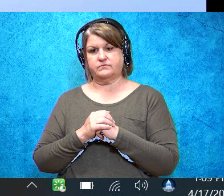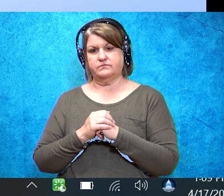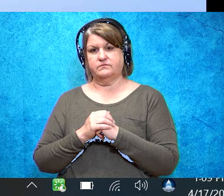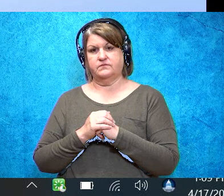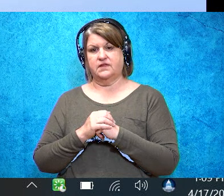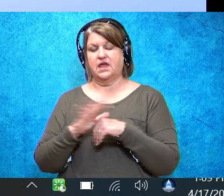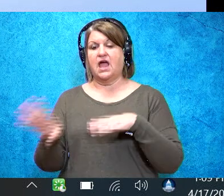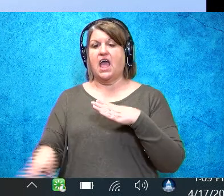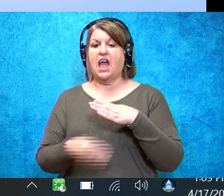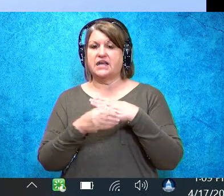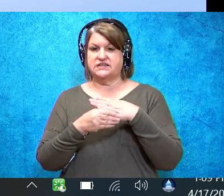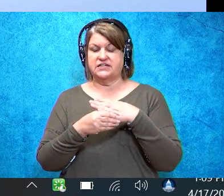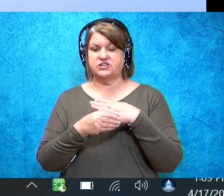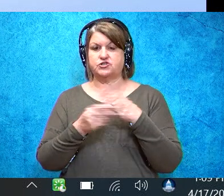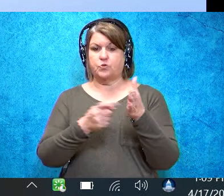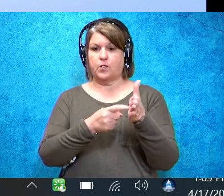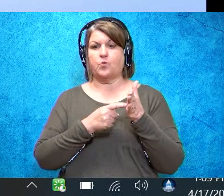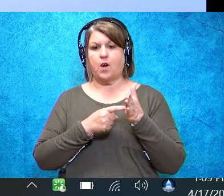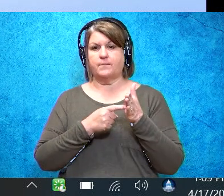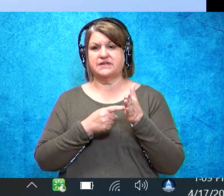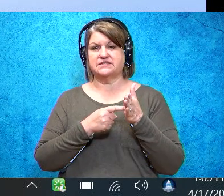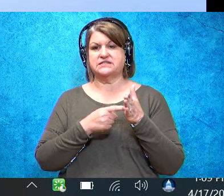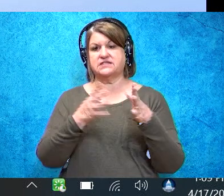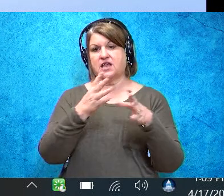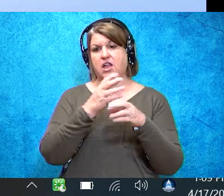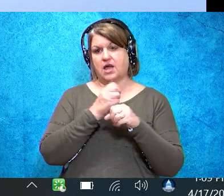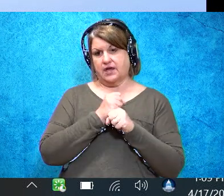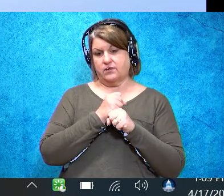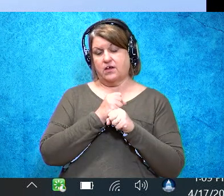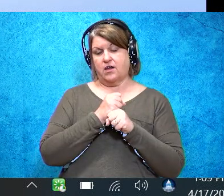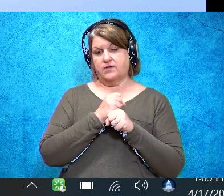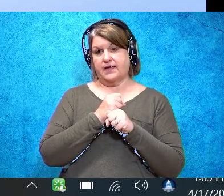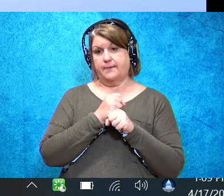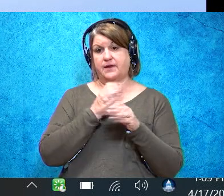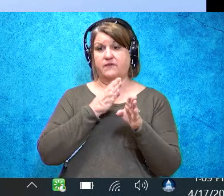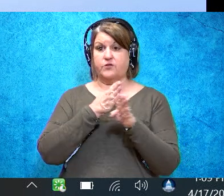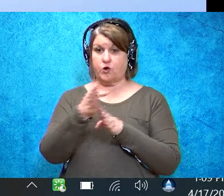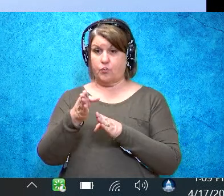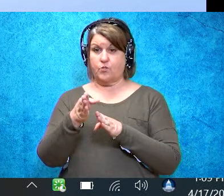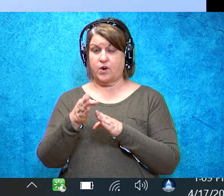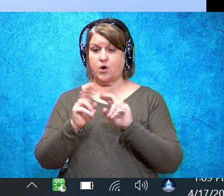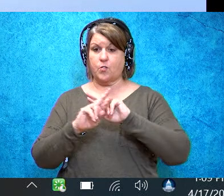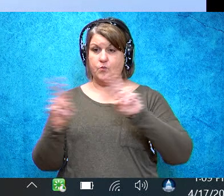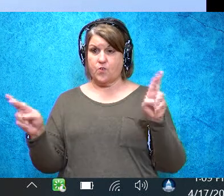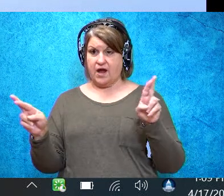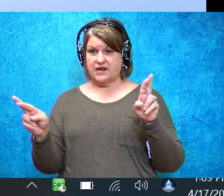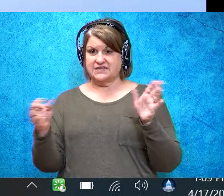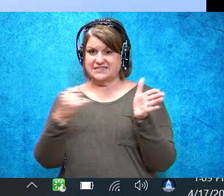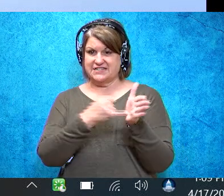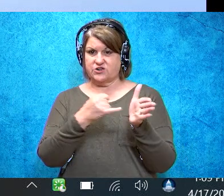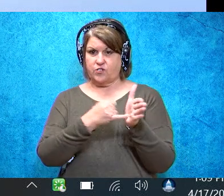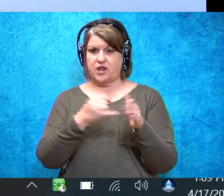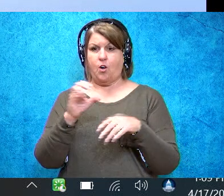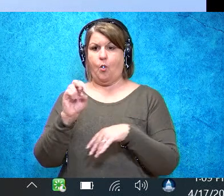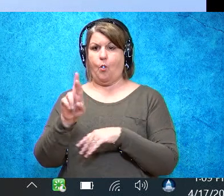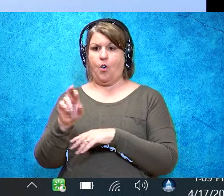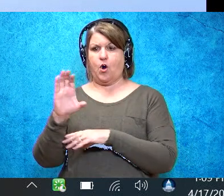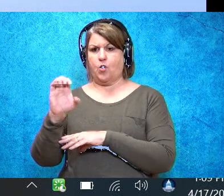Additional requirements would be the attainment of a career readiness indicator and or credential. That's